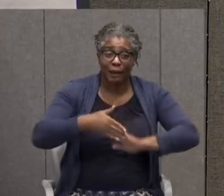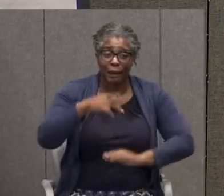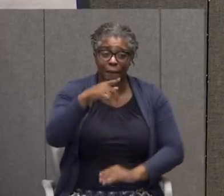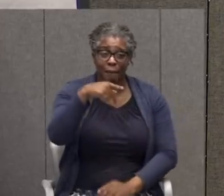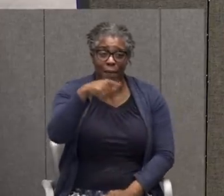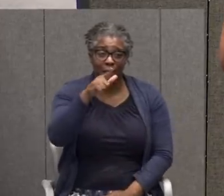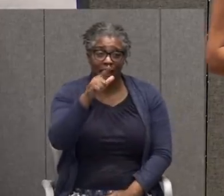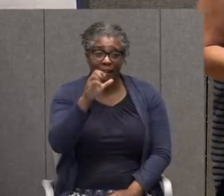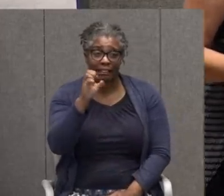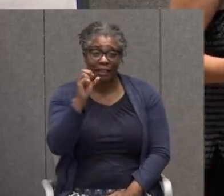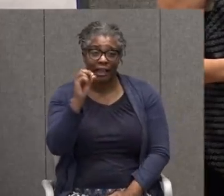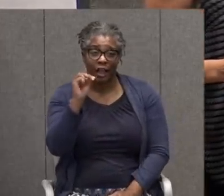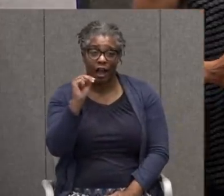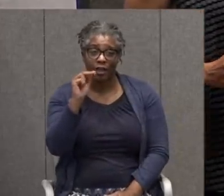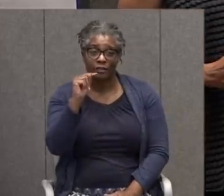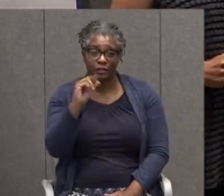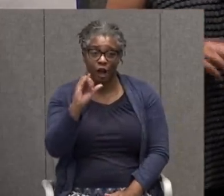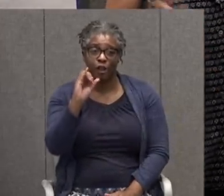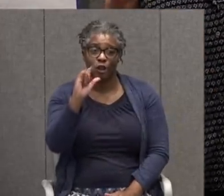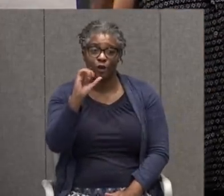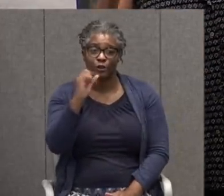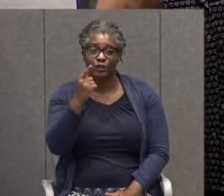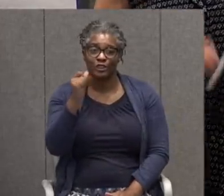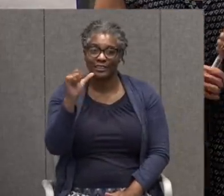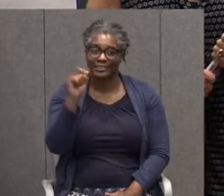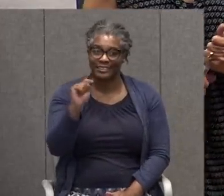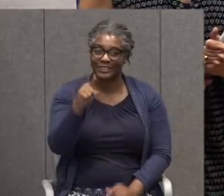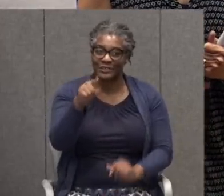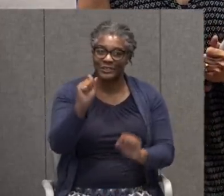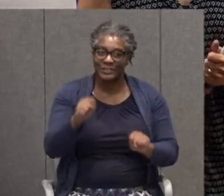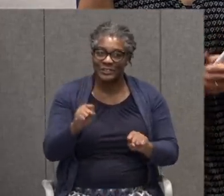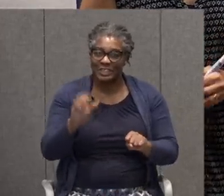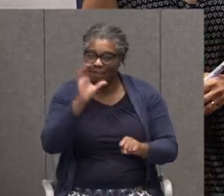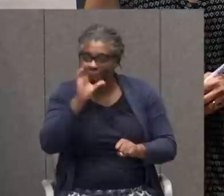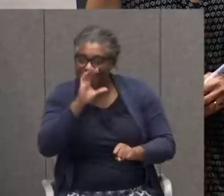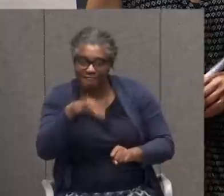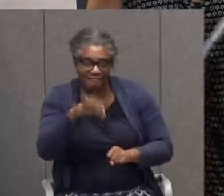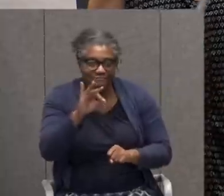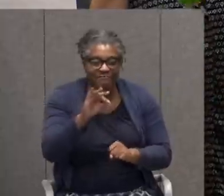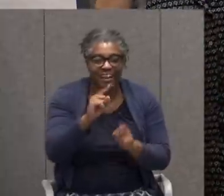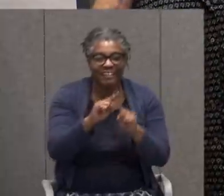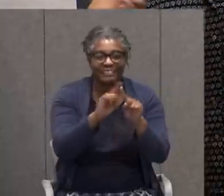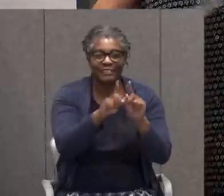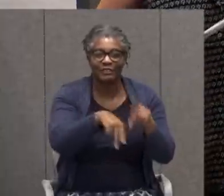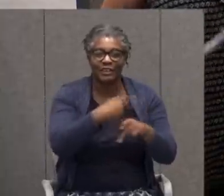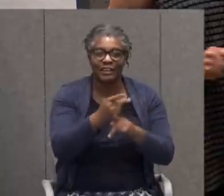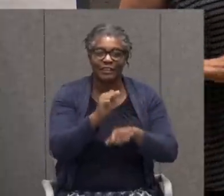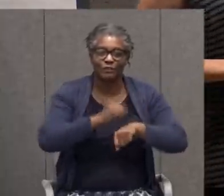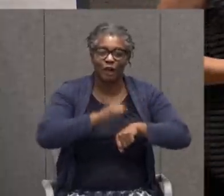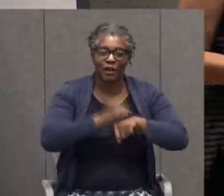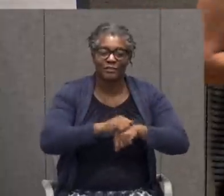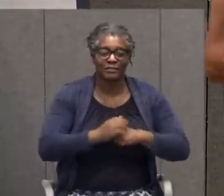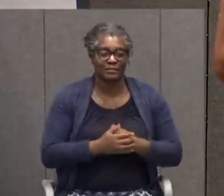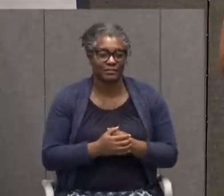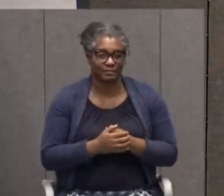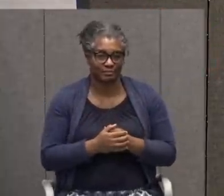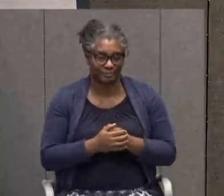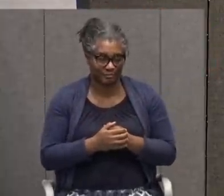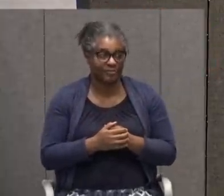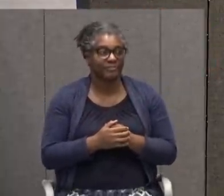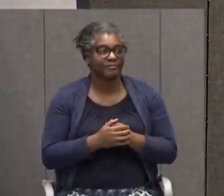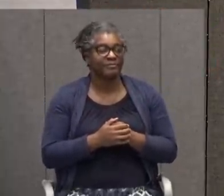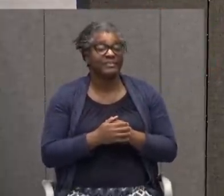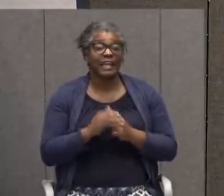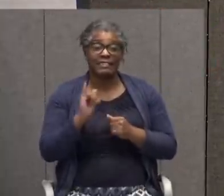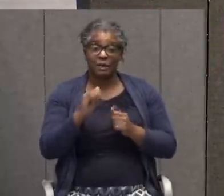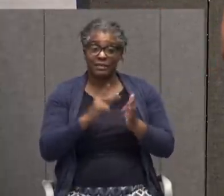rocks. All right, so that was two times through. Do you remember when we do a close reading? And